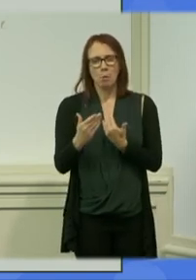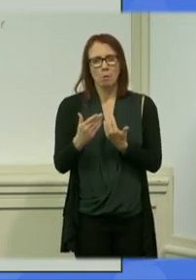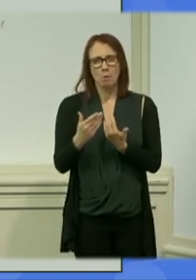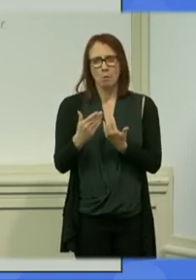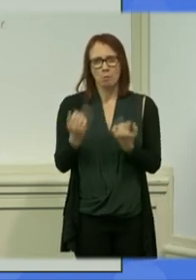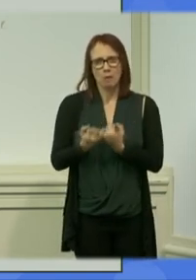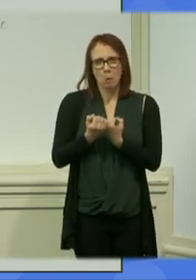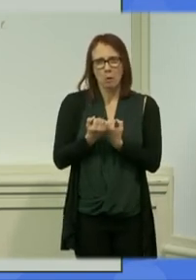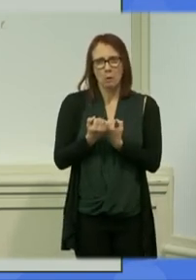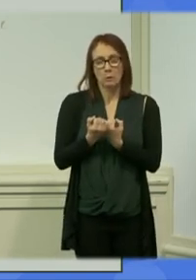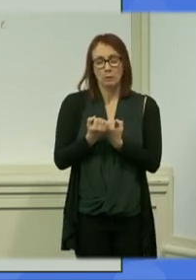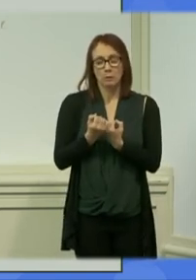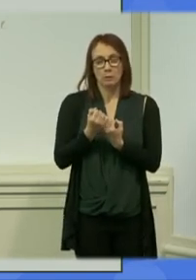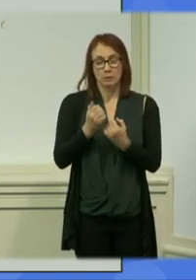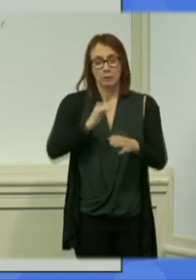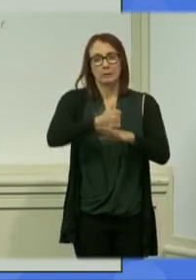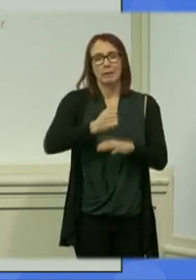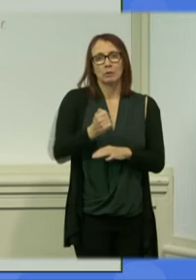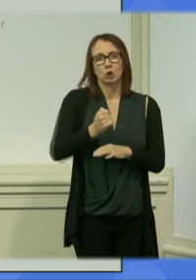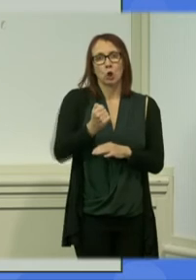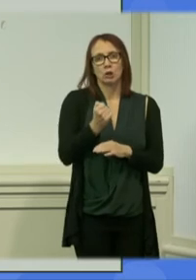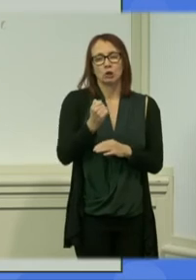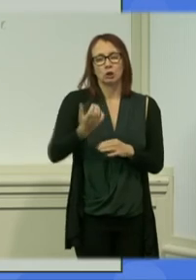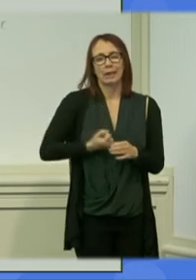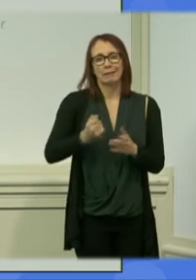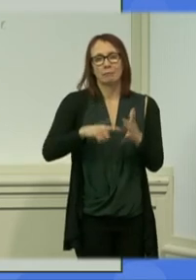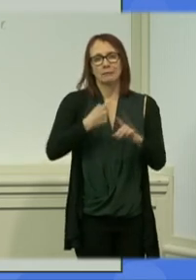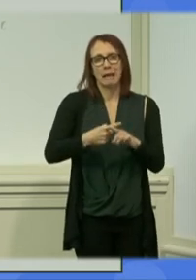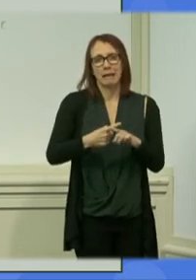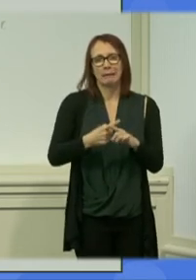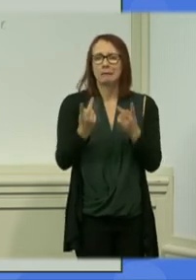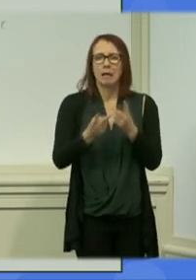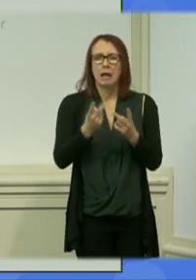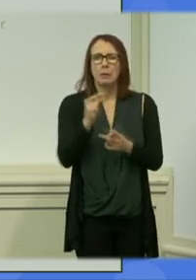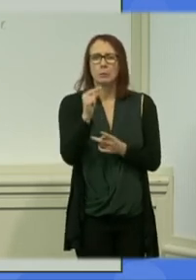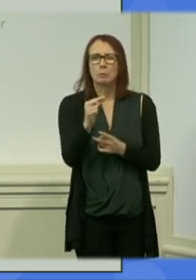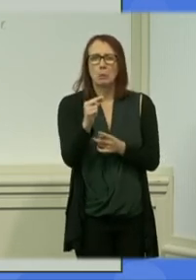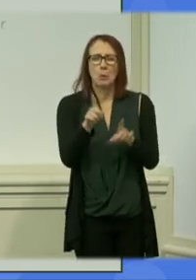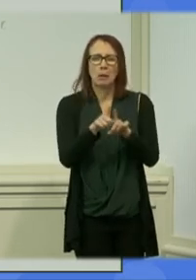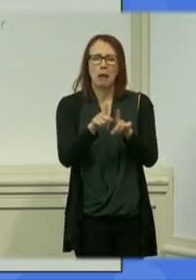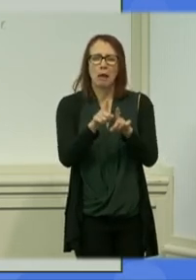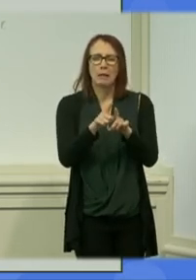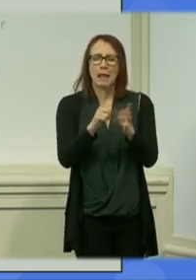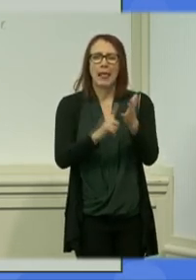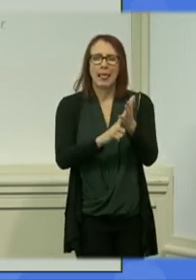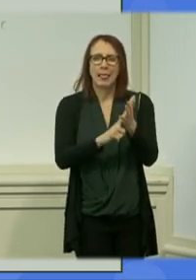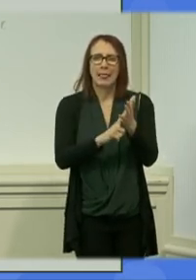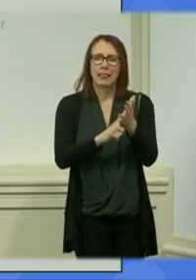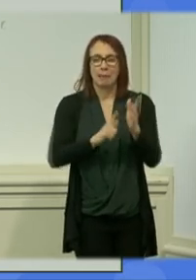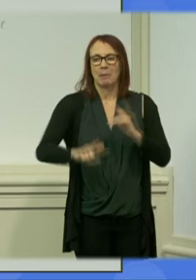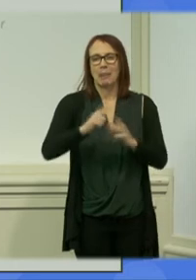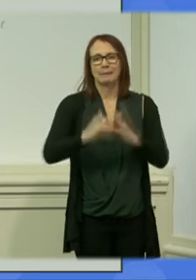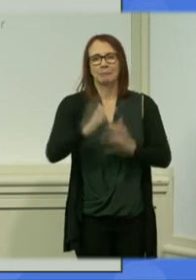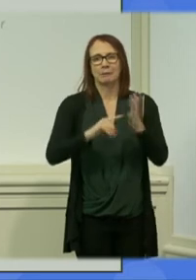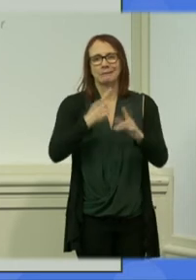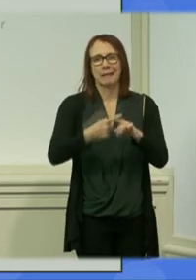was brought in, and then some of these smaller transaction taxes, the LBTT, the Land and Buildings Transaction Tax, and the Landfill